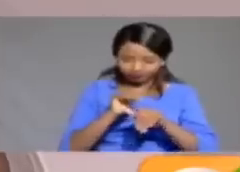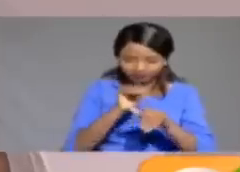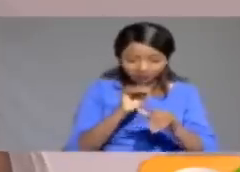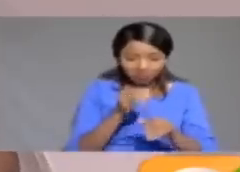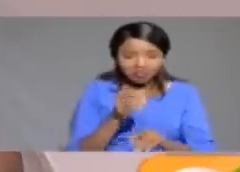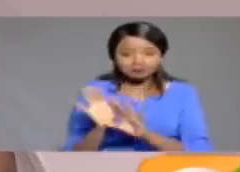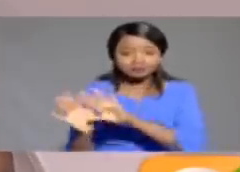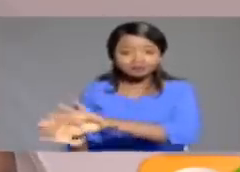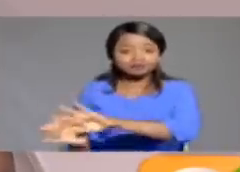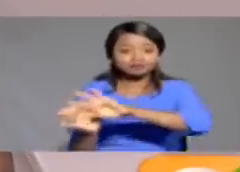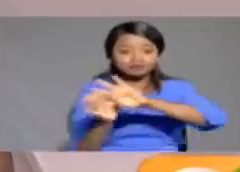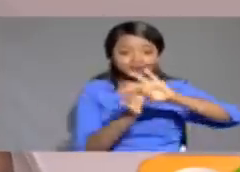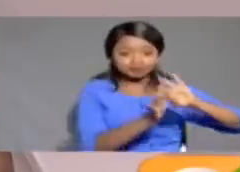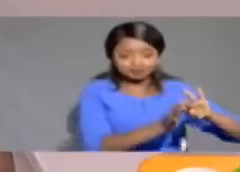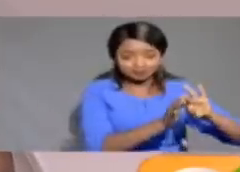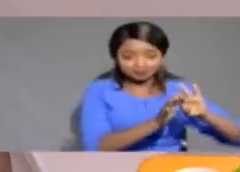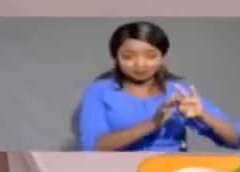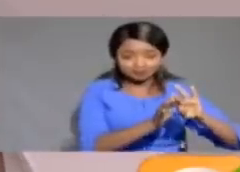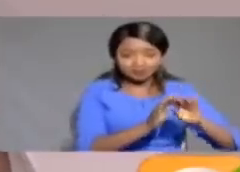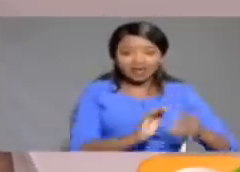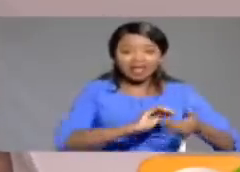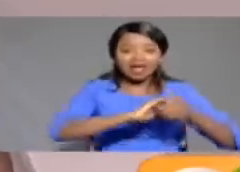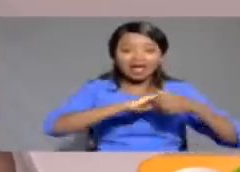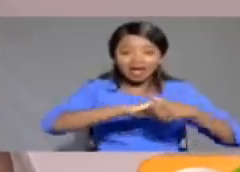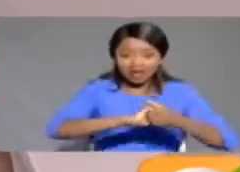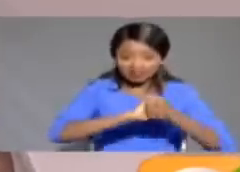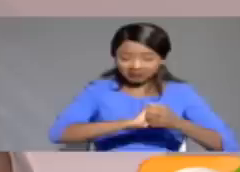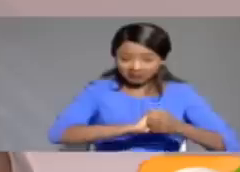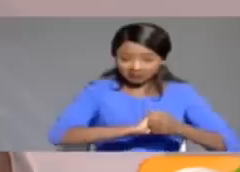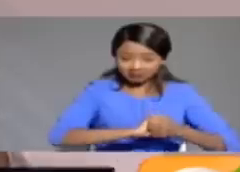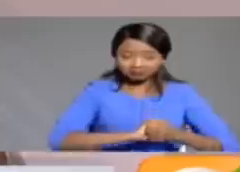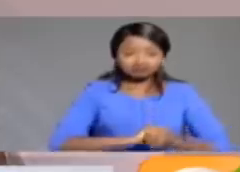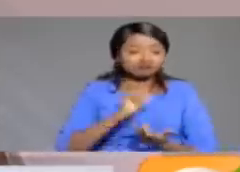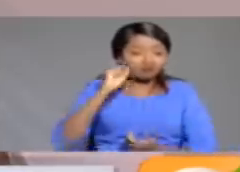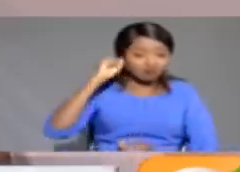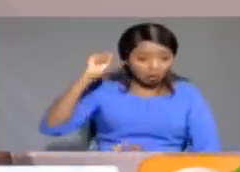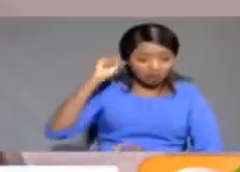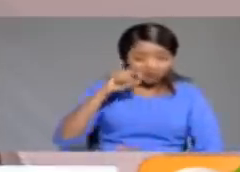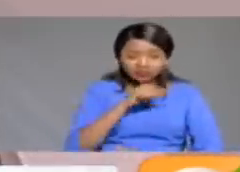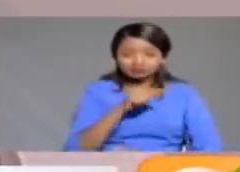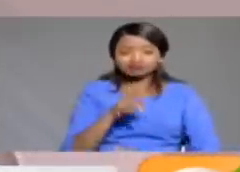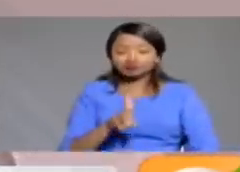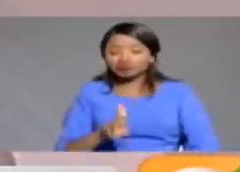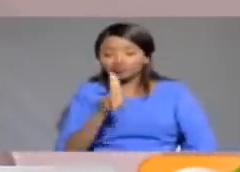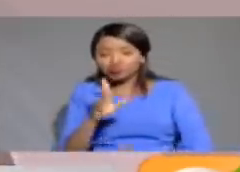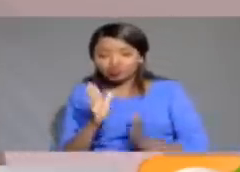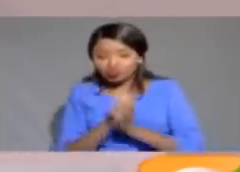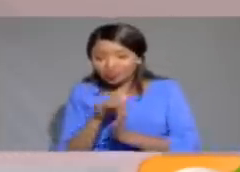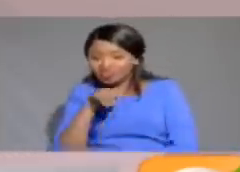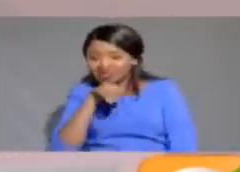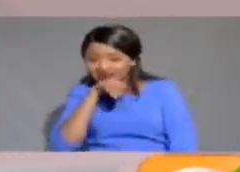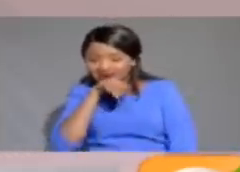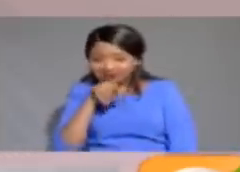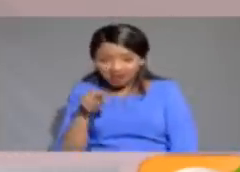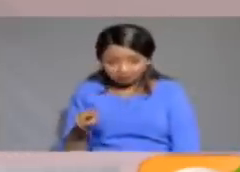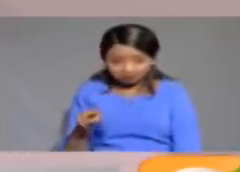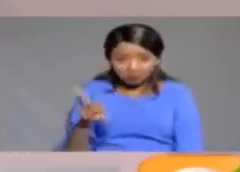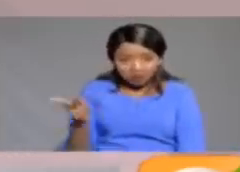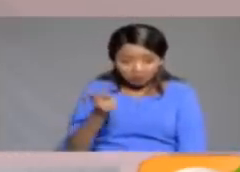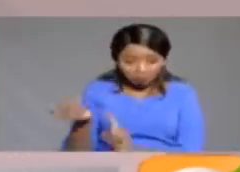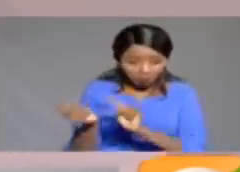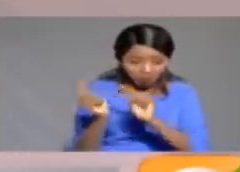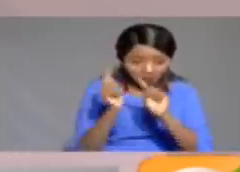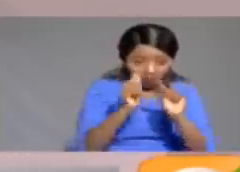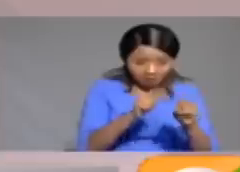News, a handshake of politics landed in Siaya County today, where President Uhuru Kenyatta and former Prime Minister Raila Odinga attended a